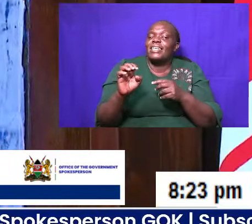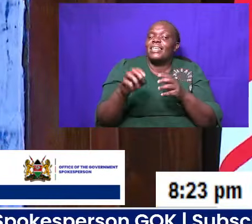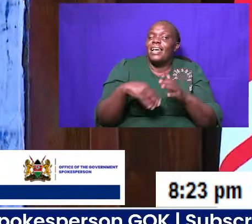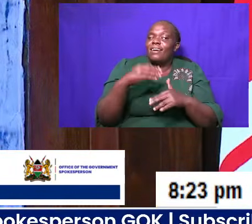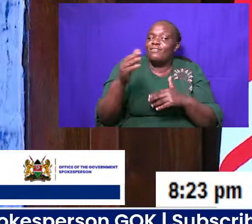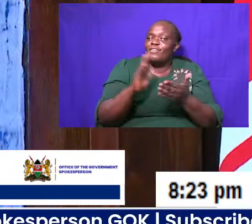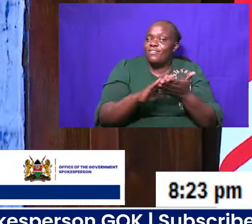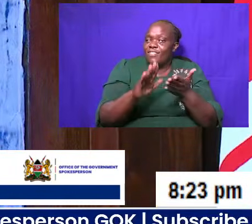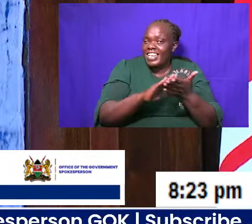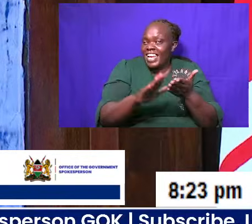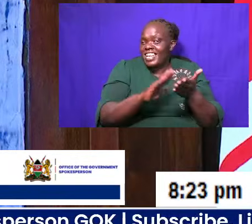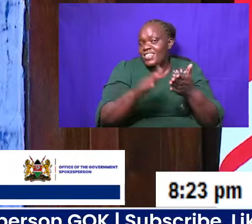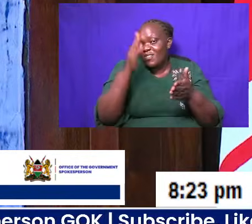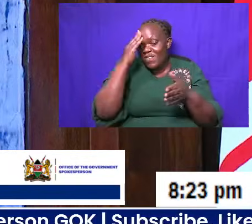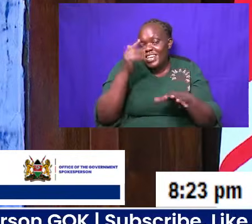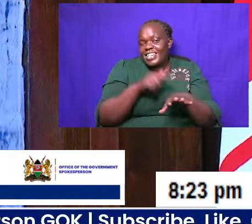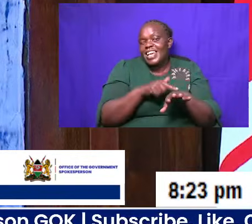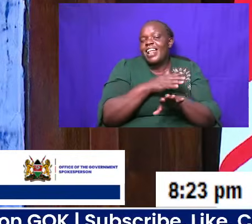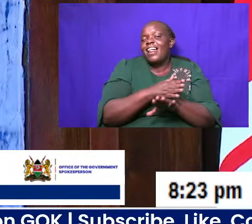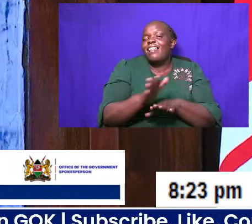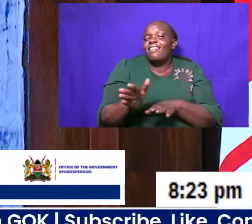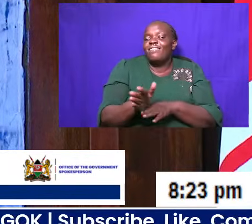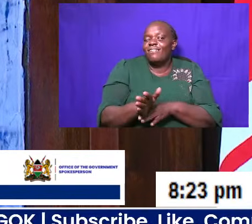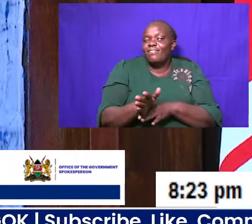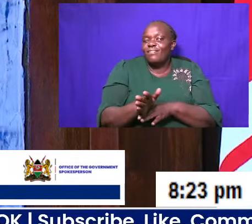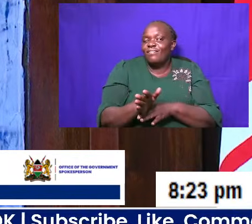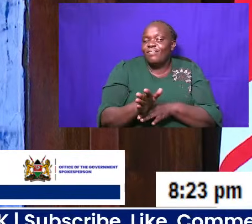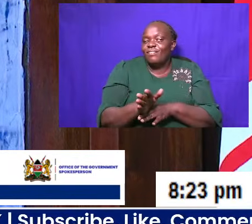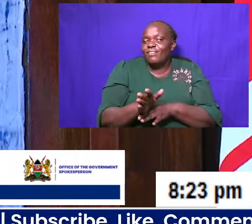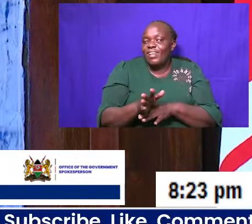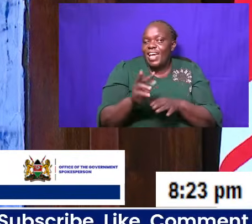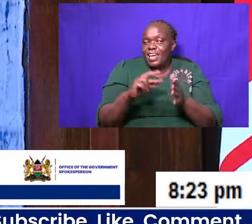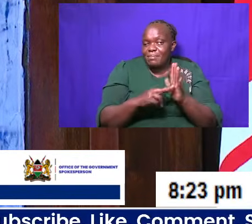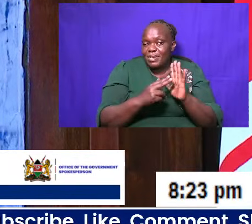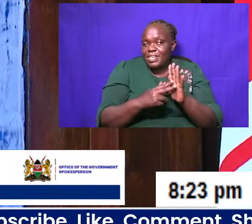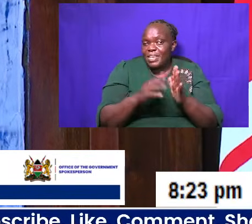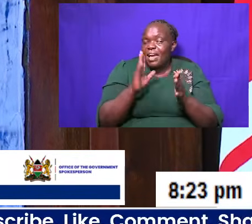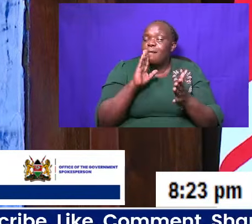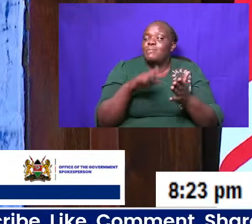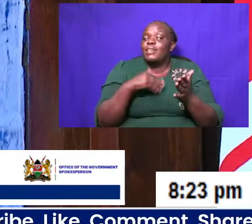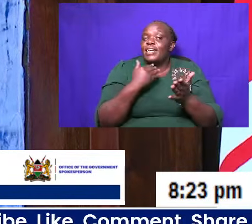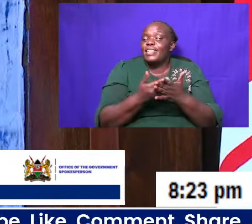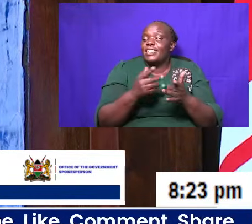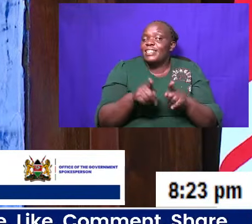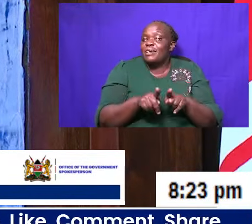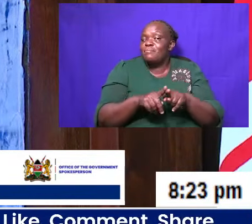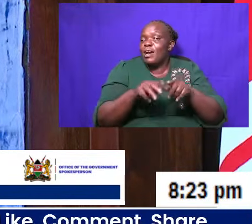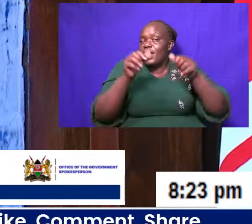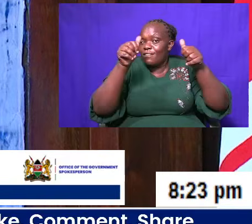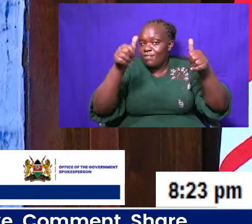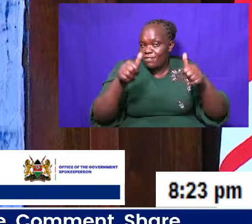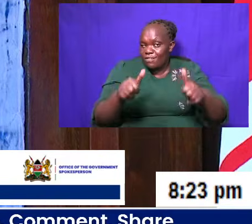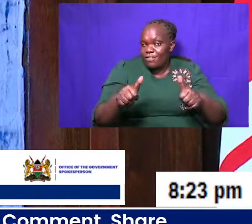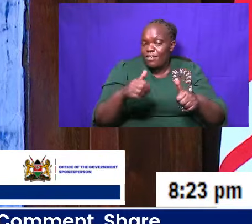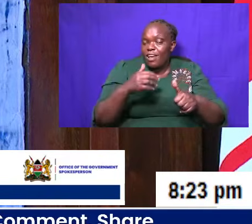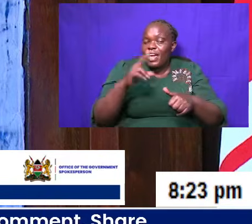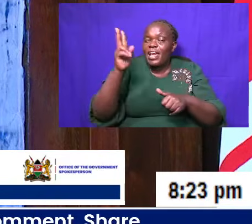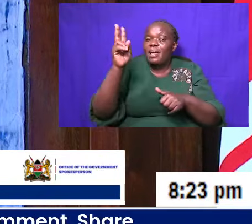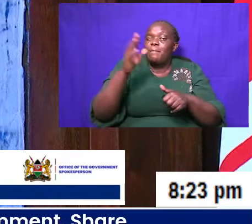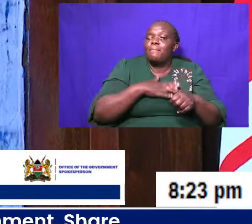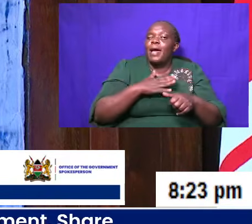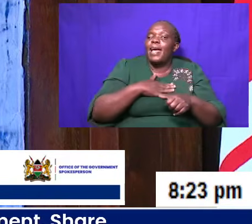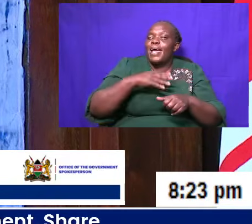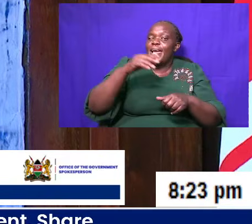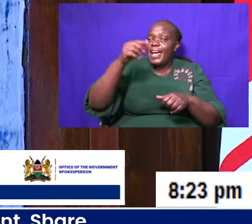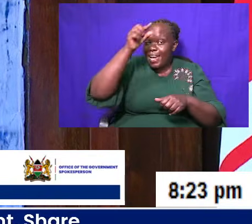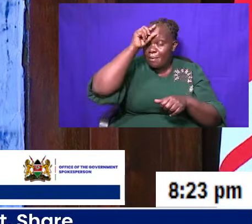because of time. So it was, I mean, the application, it was advertised on my Gava, and I